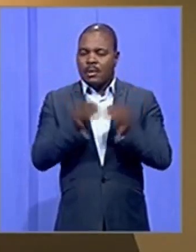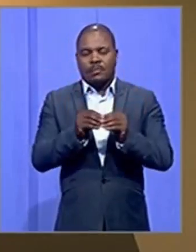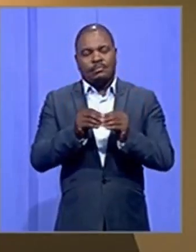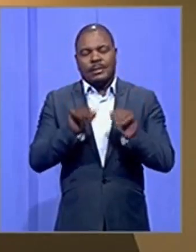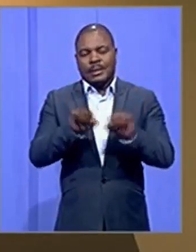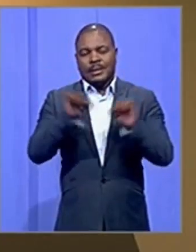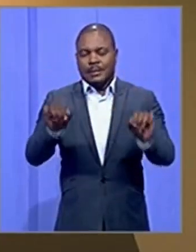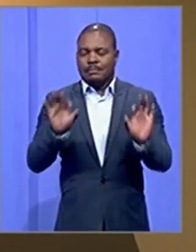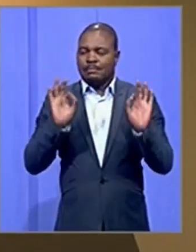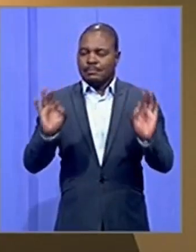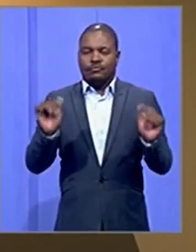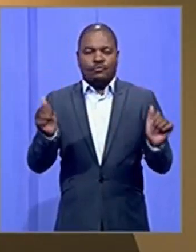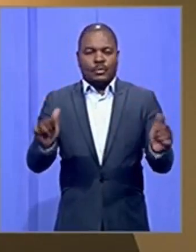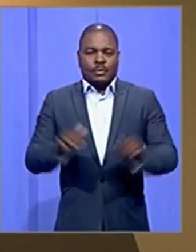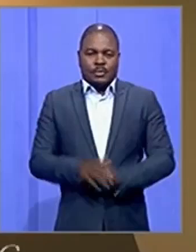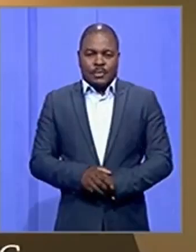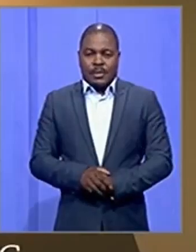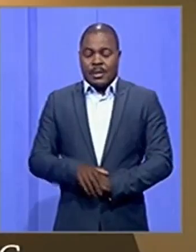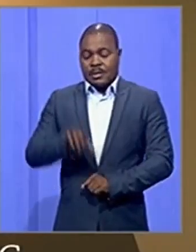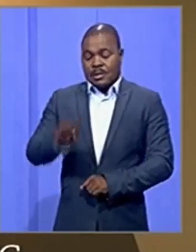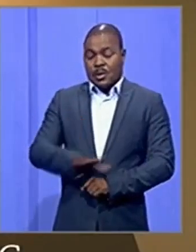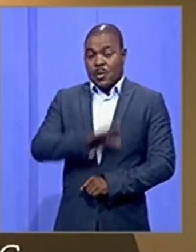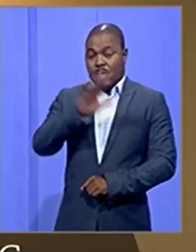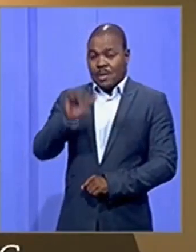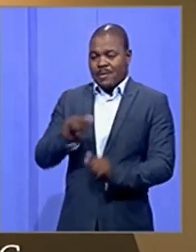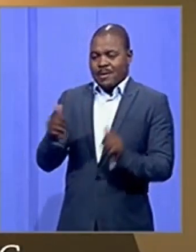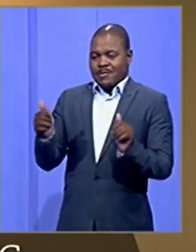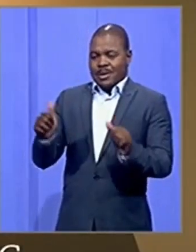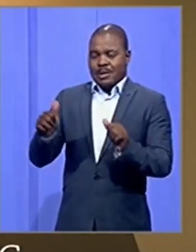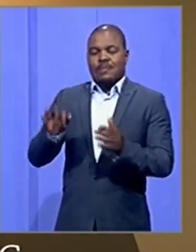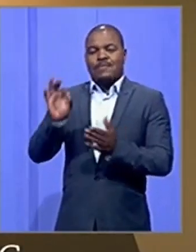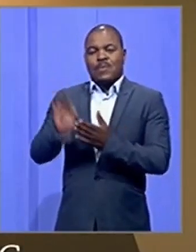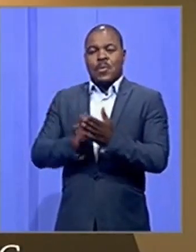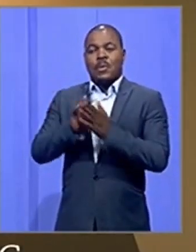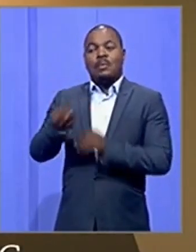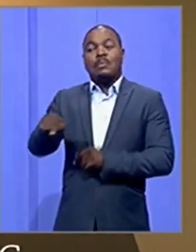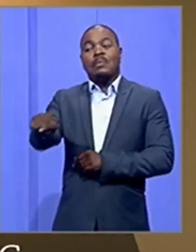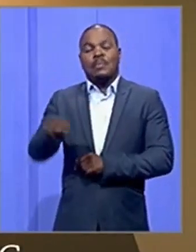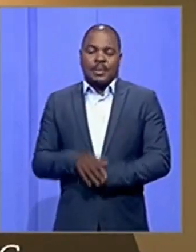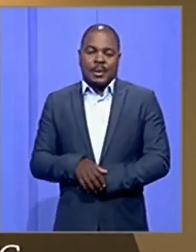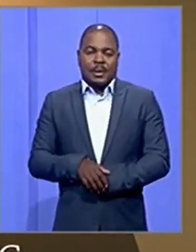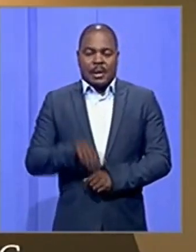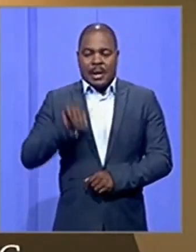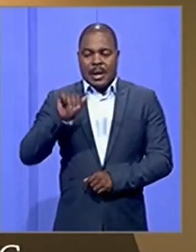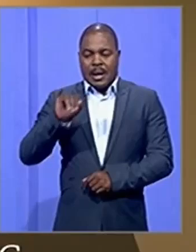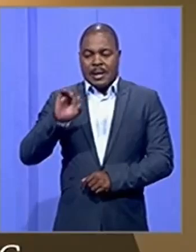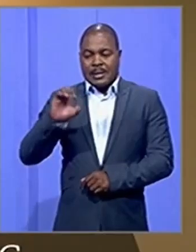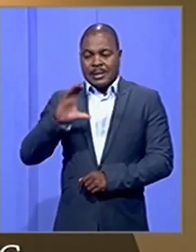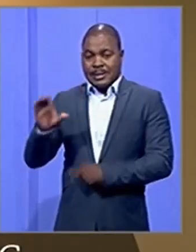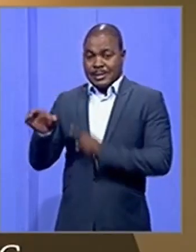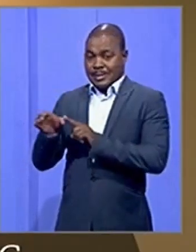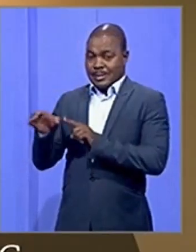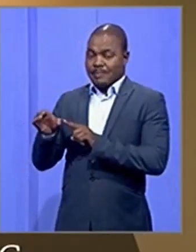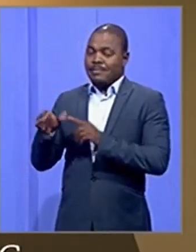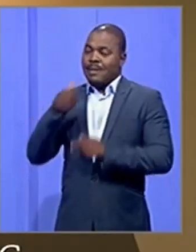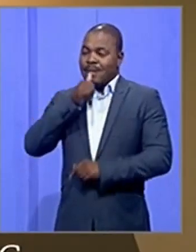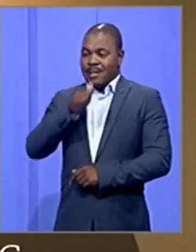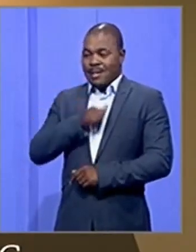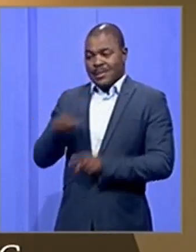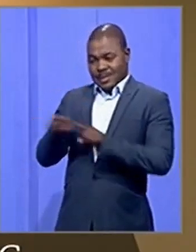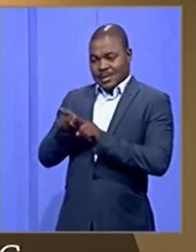The country is now ready to go to elections and the IEC fortunately is